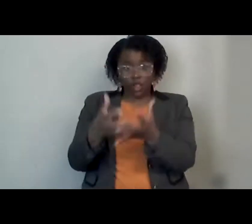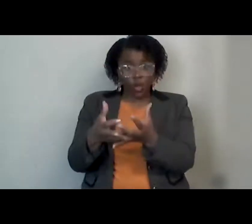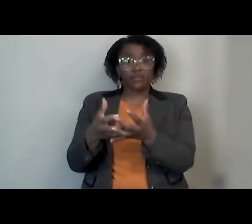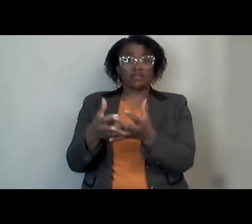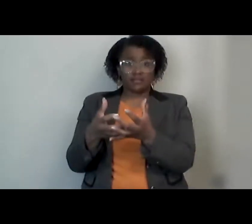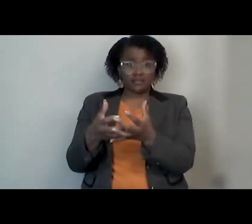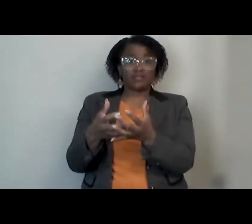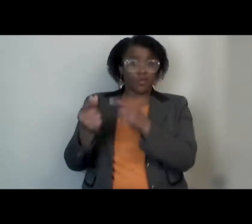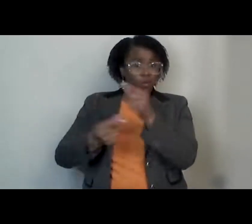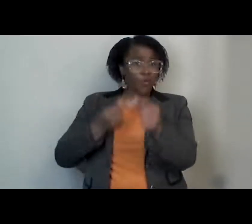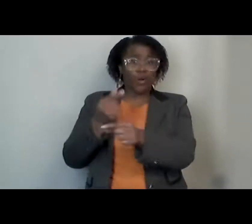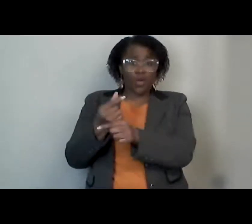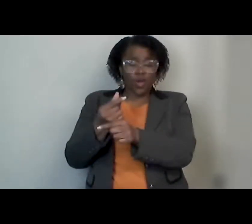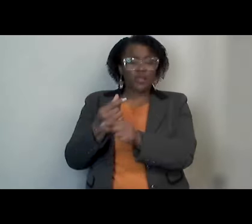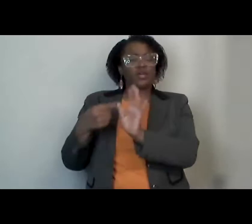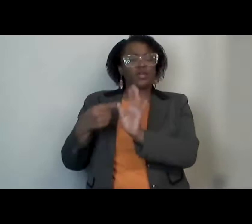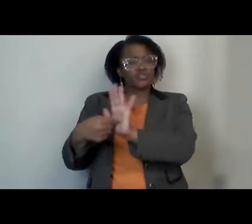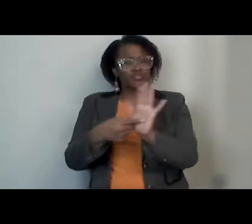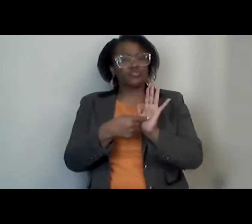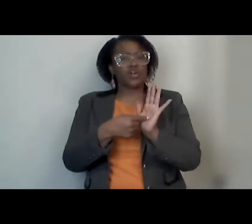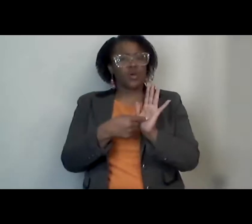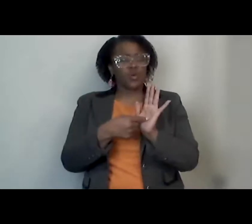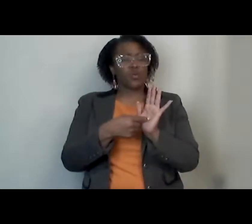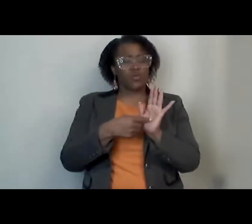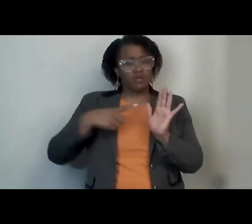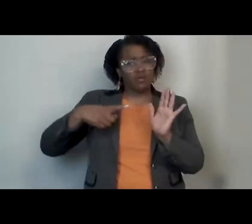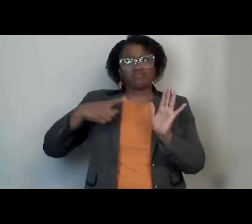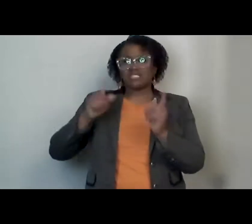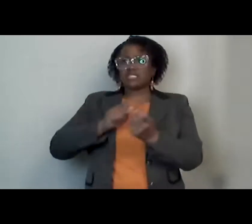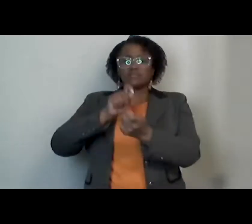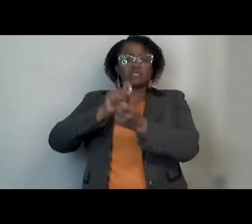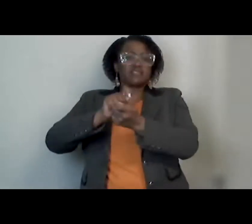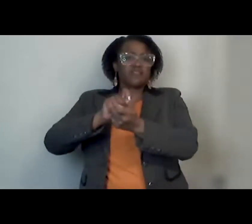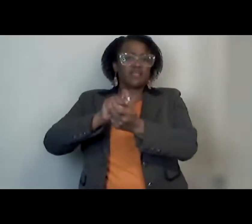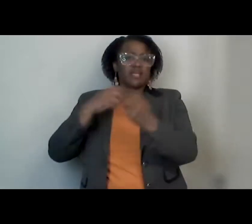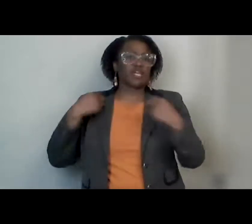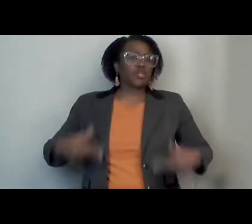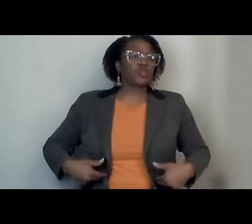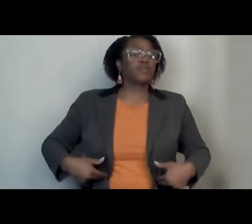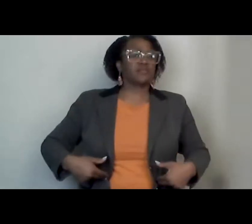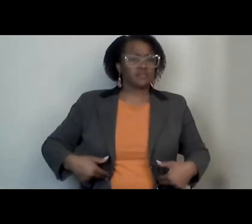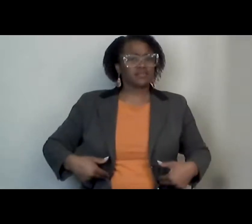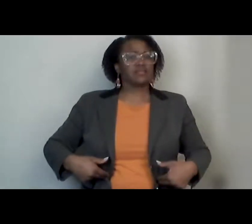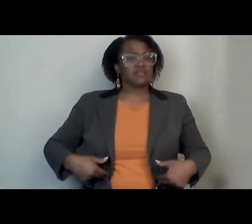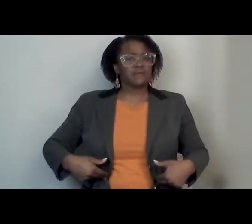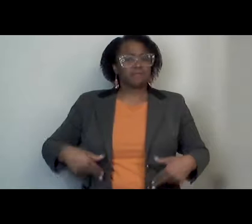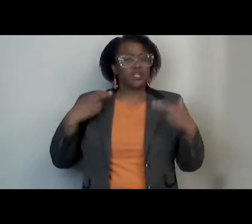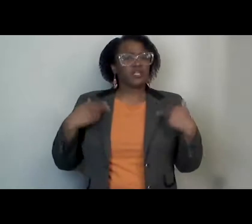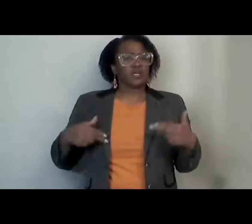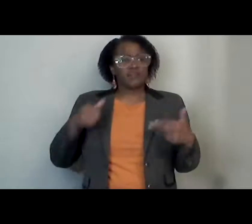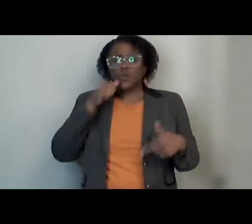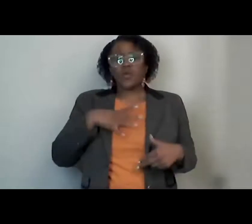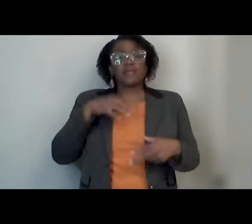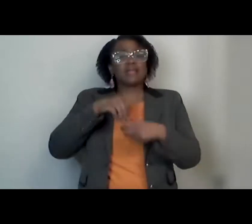the highlighting and upholding of the specific human beings, the specific women and communities